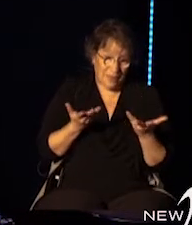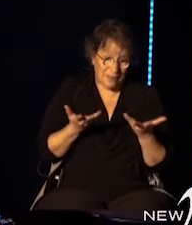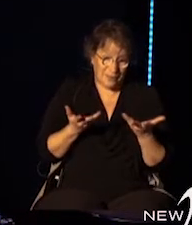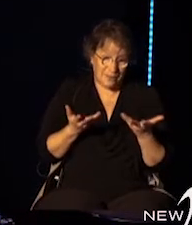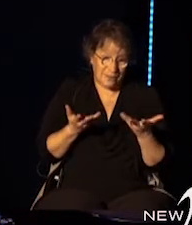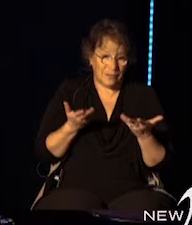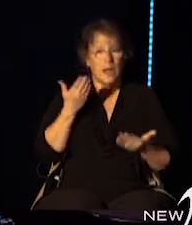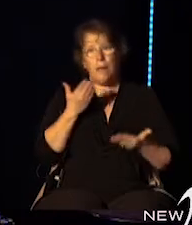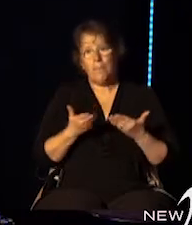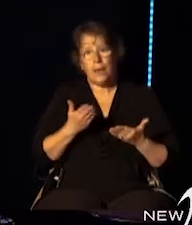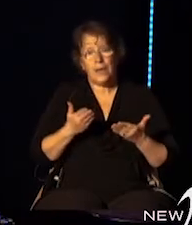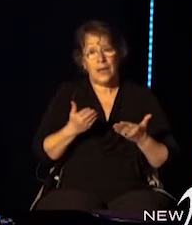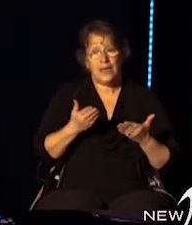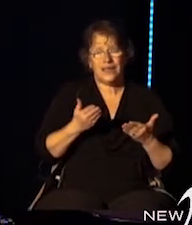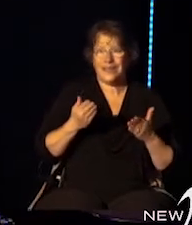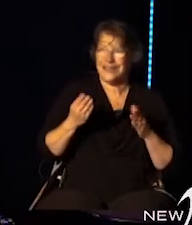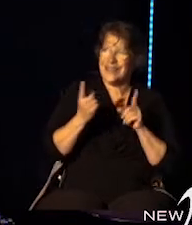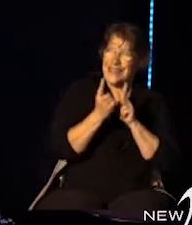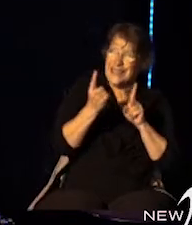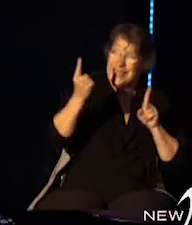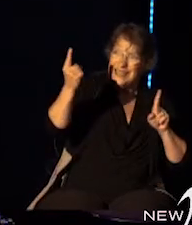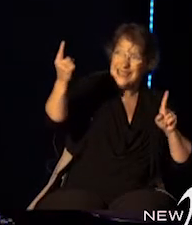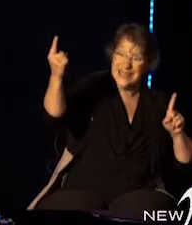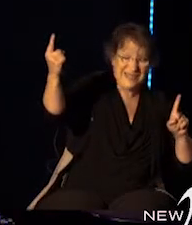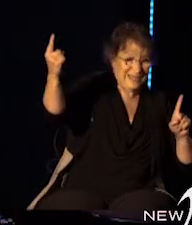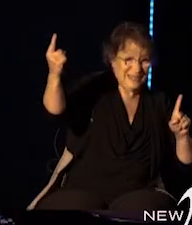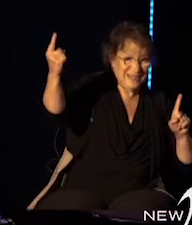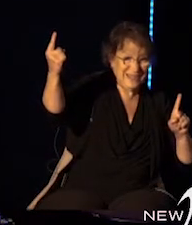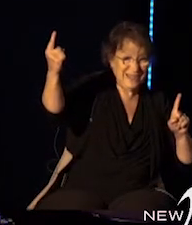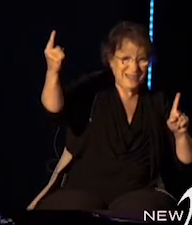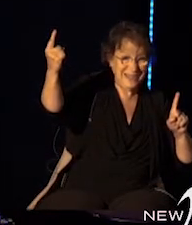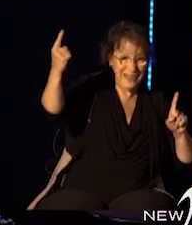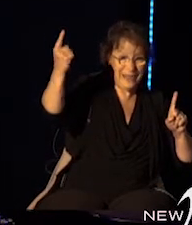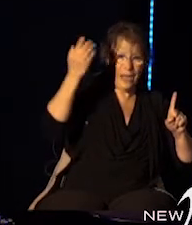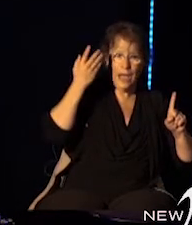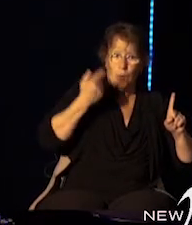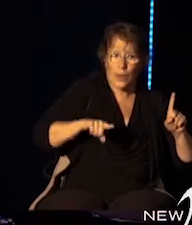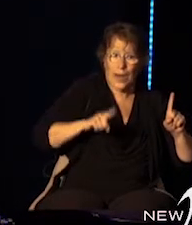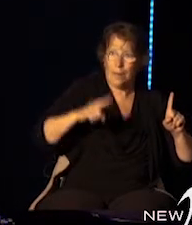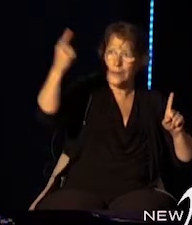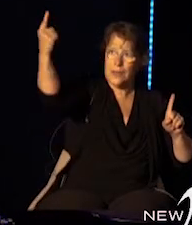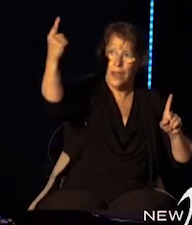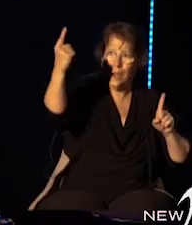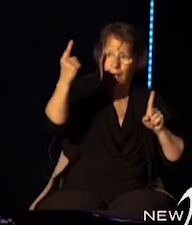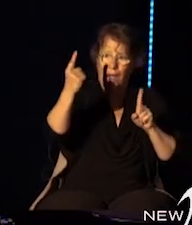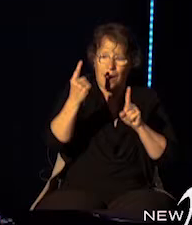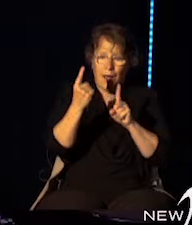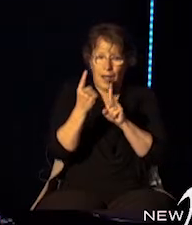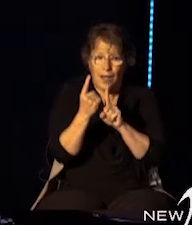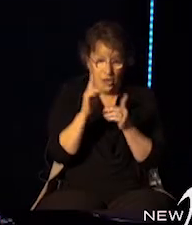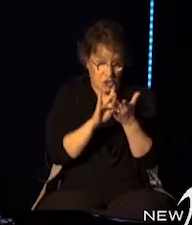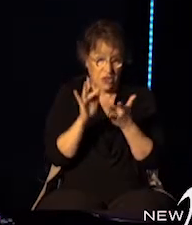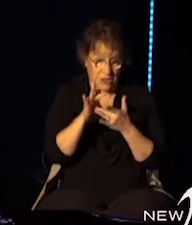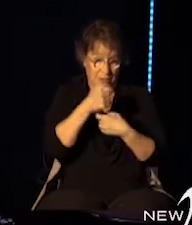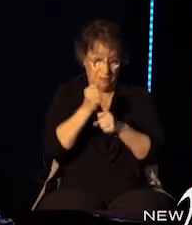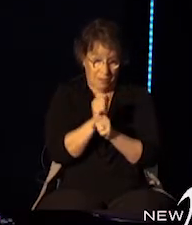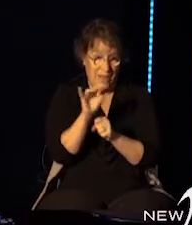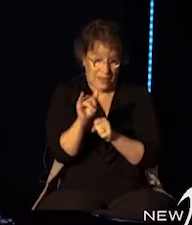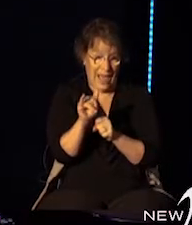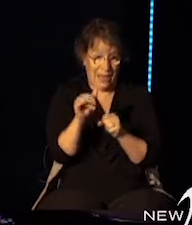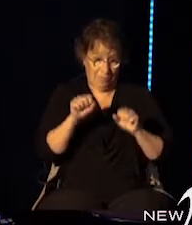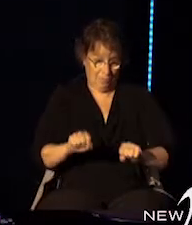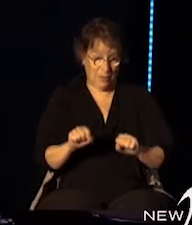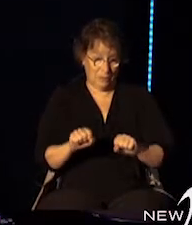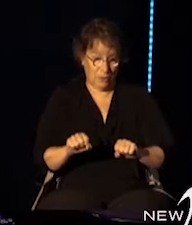Maybe it's the distance between you and God being closed, and Jesus provided for that. Maybe it's the